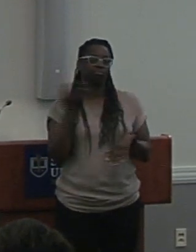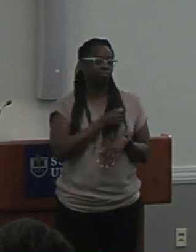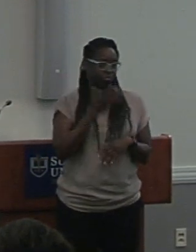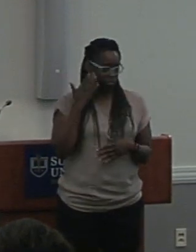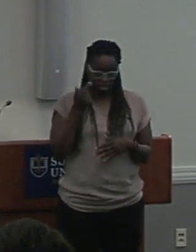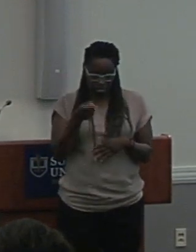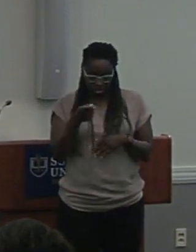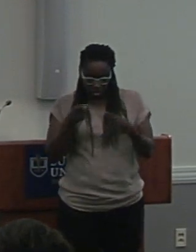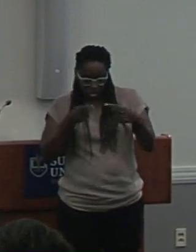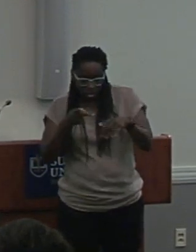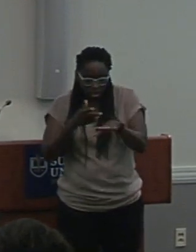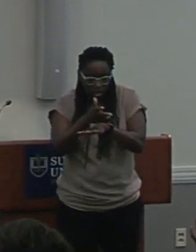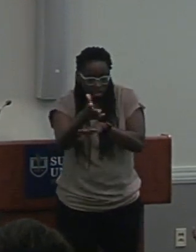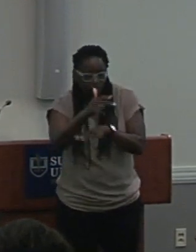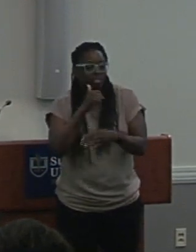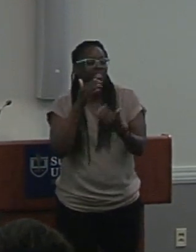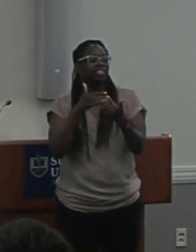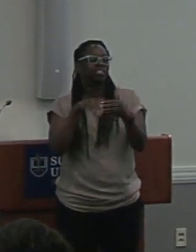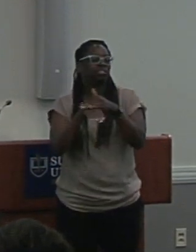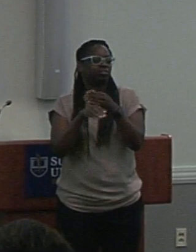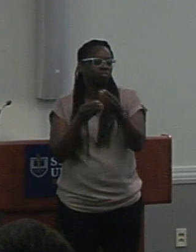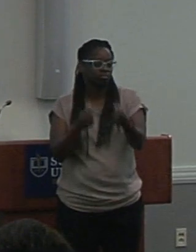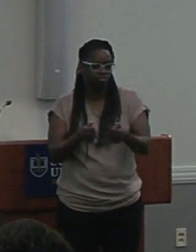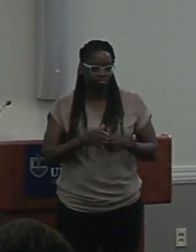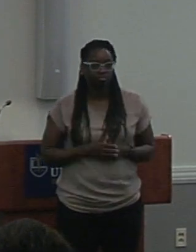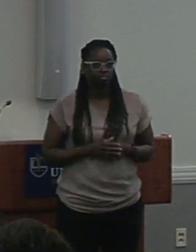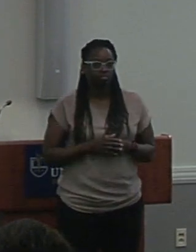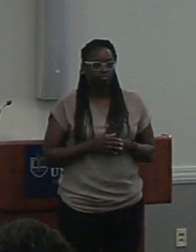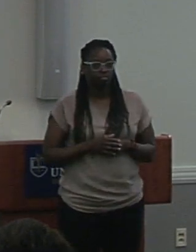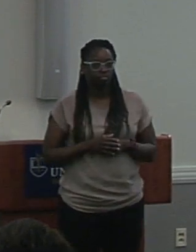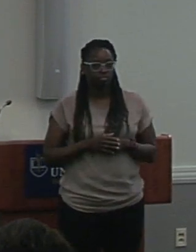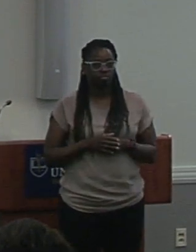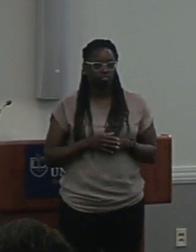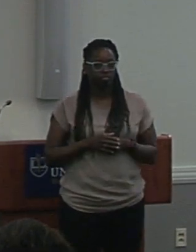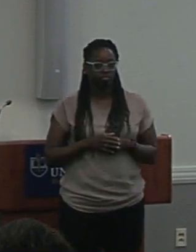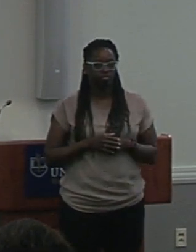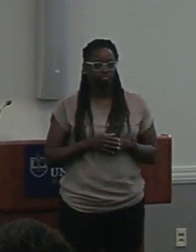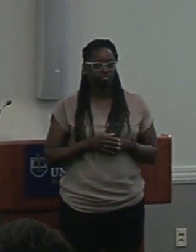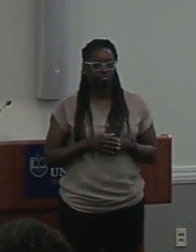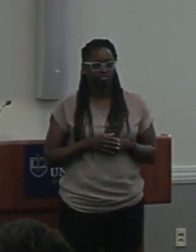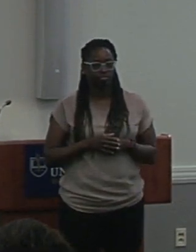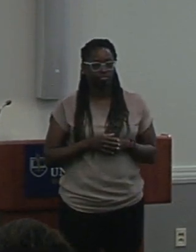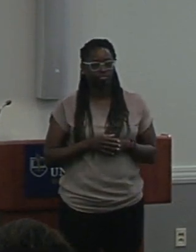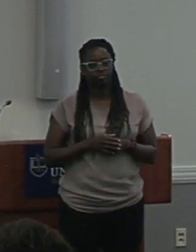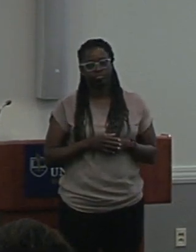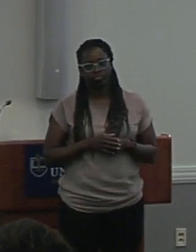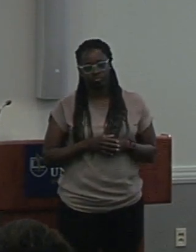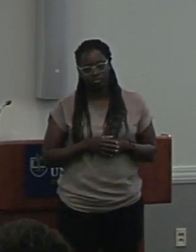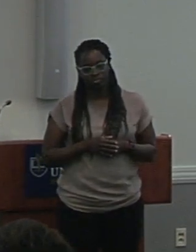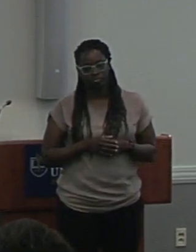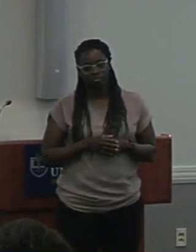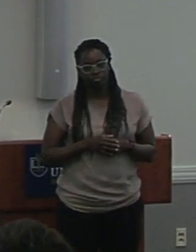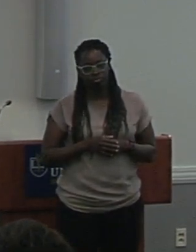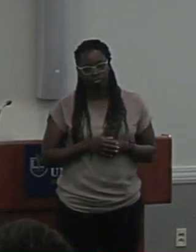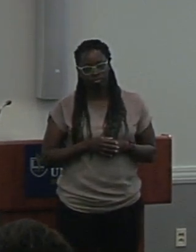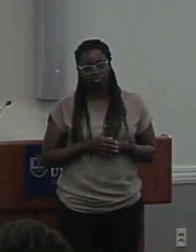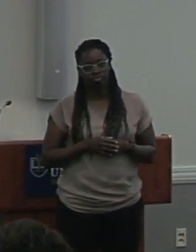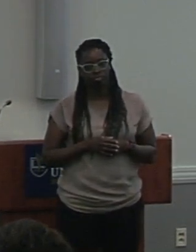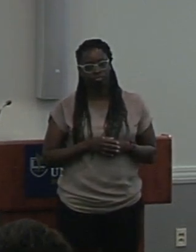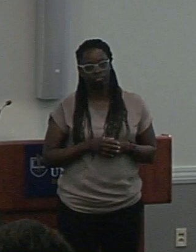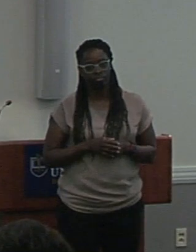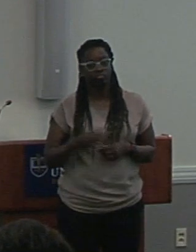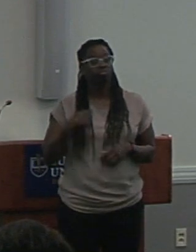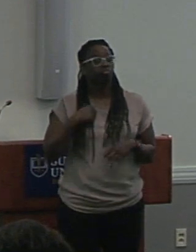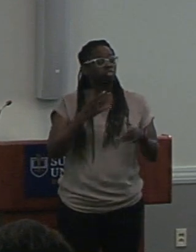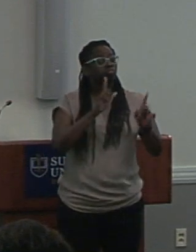or they're in the streets. They're in the streets. So I've gone to other parts of